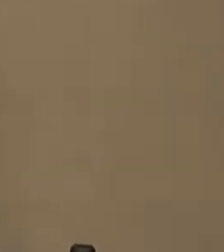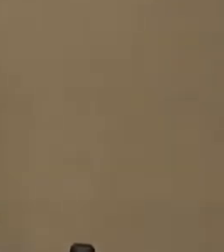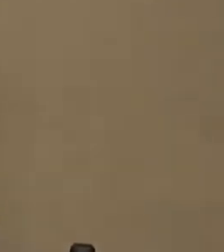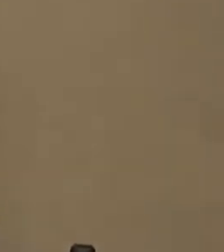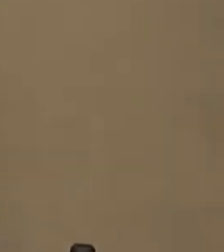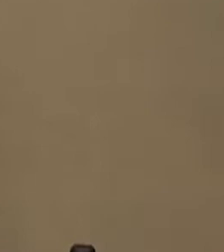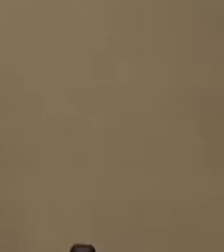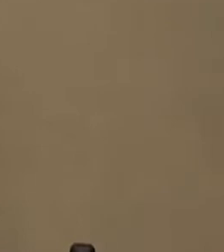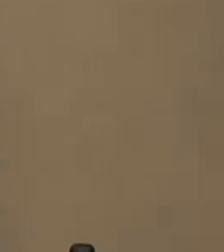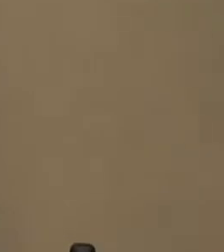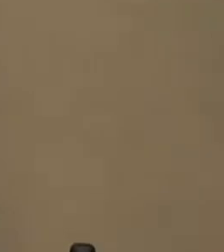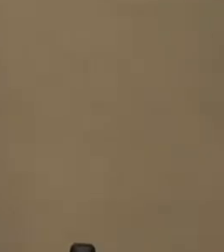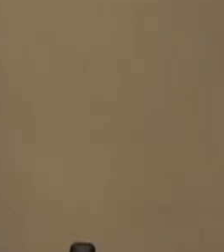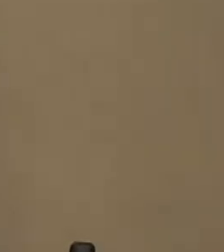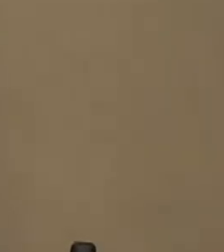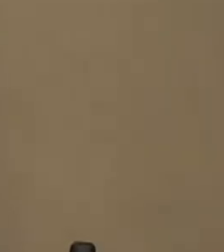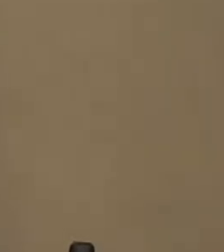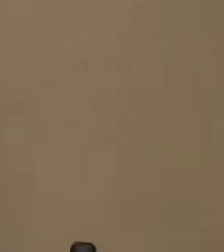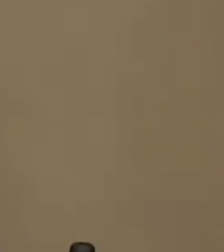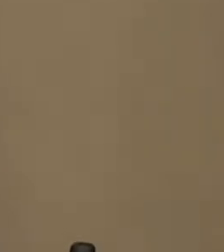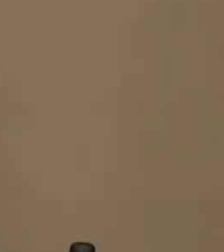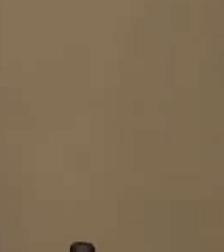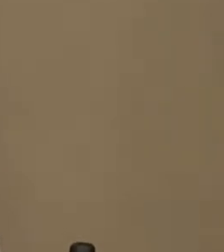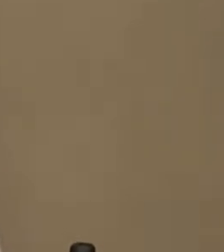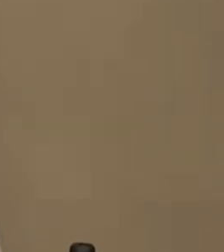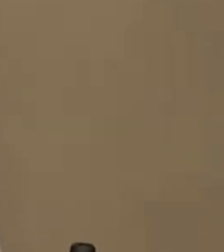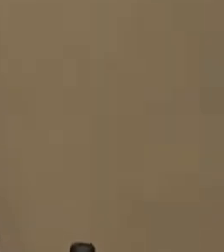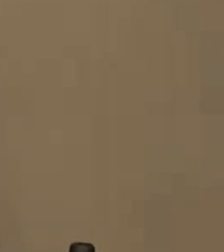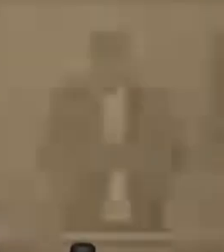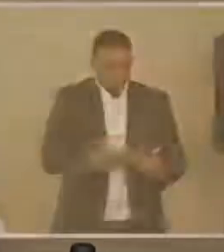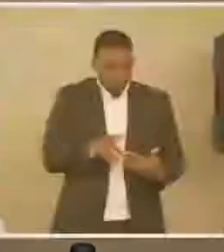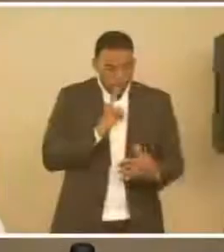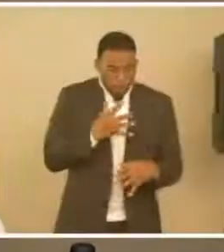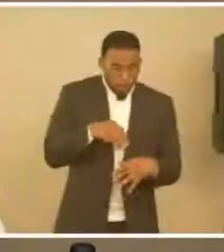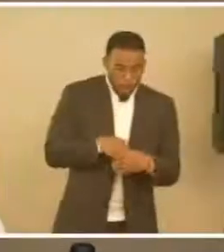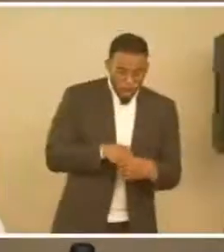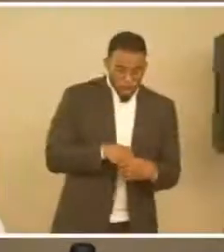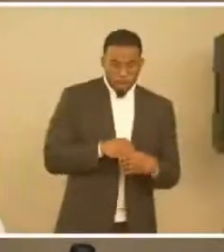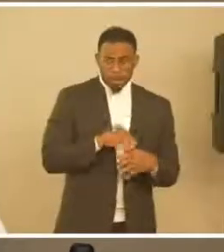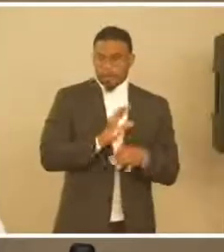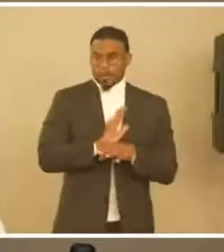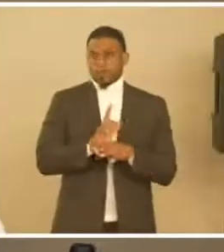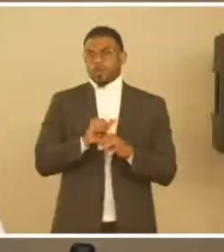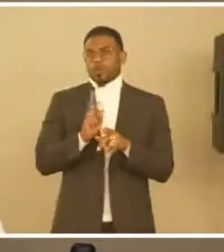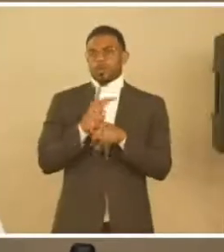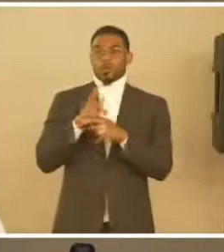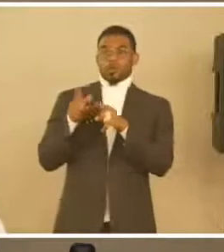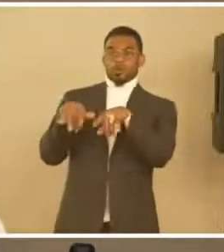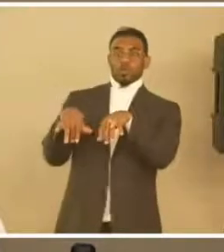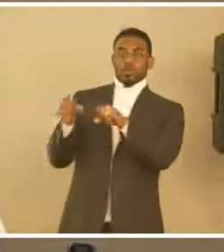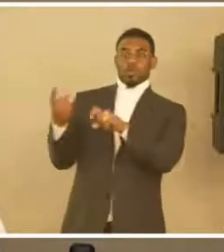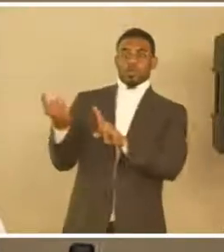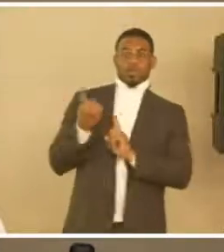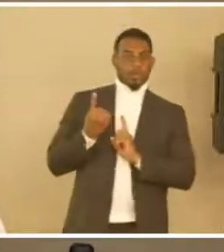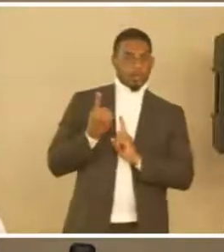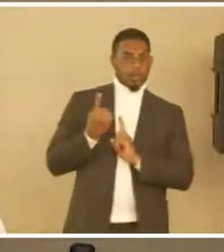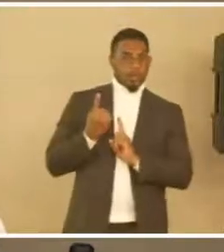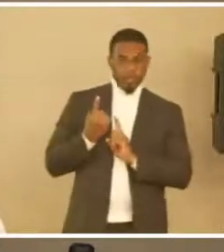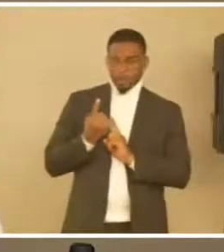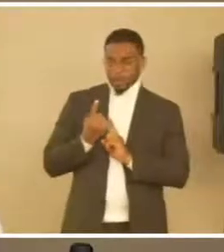because he didn't have enough time to be part of the documentary. So the producers came to